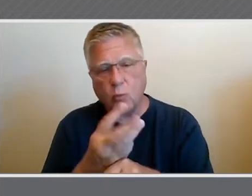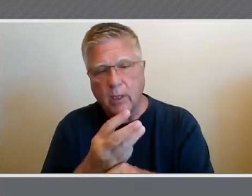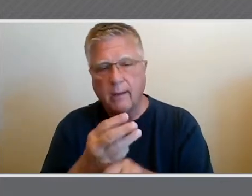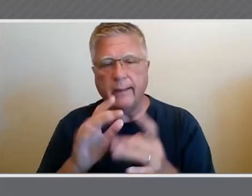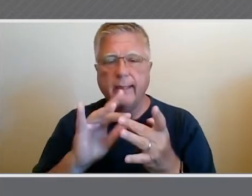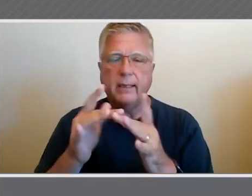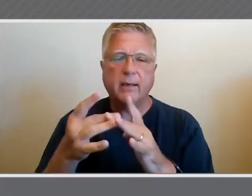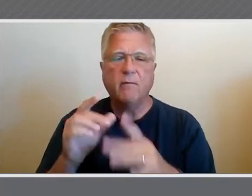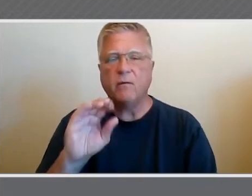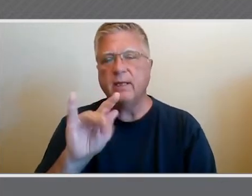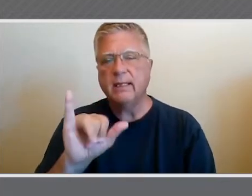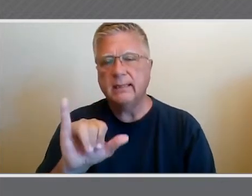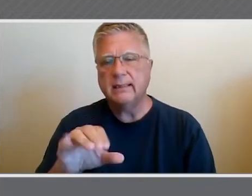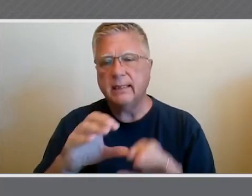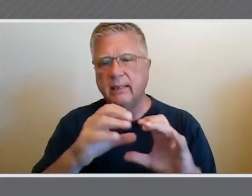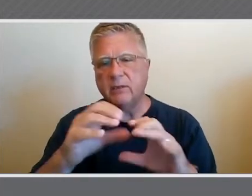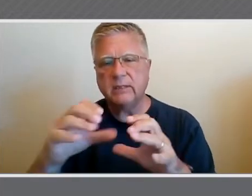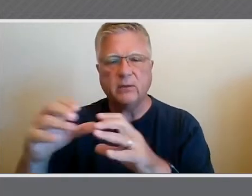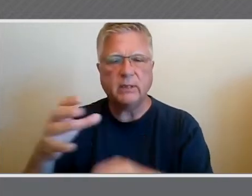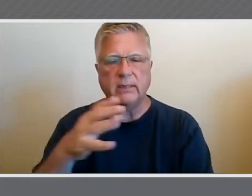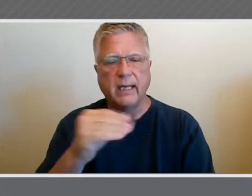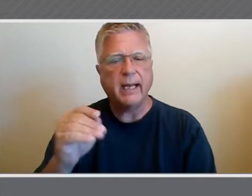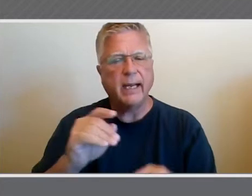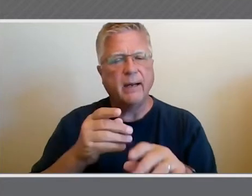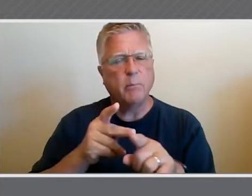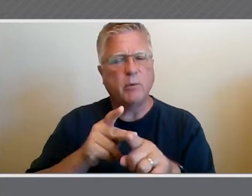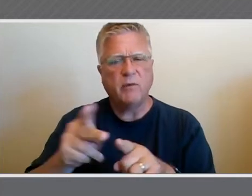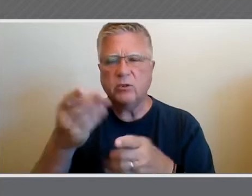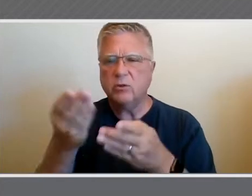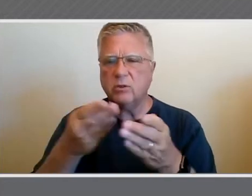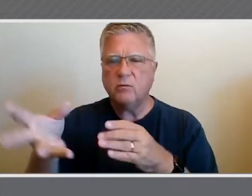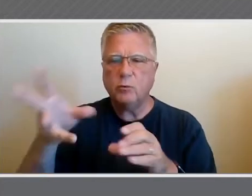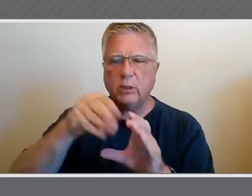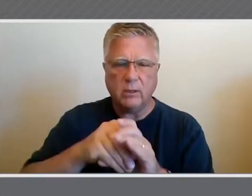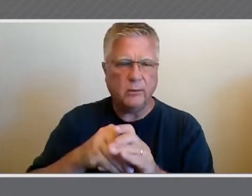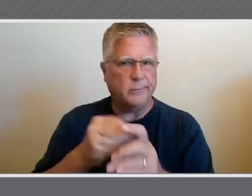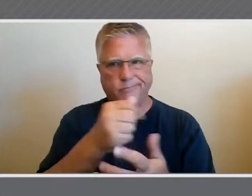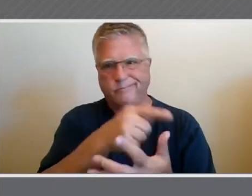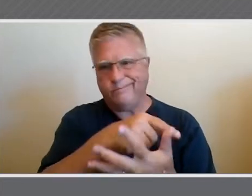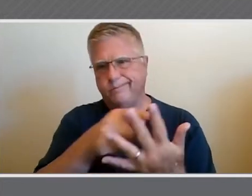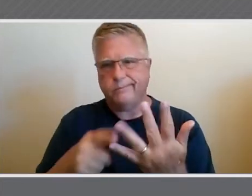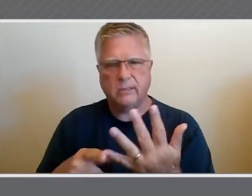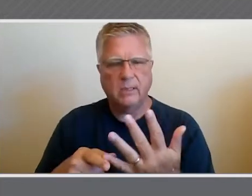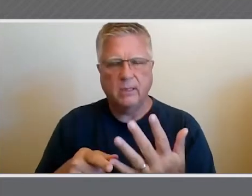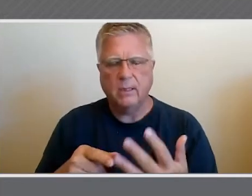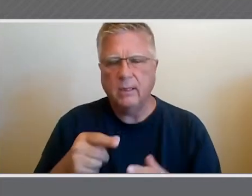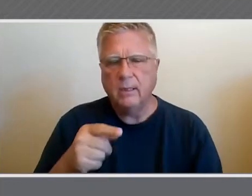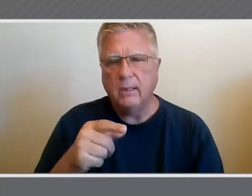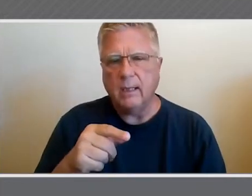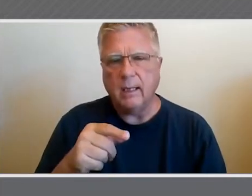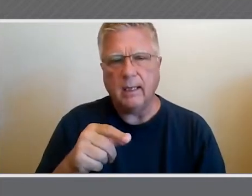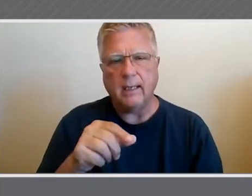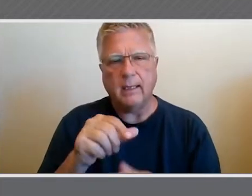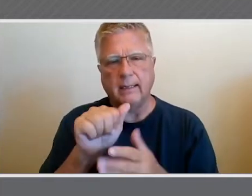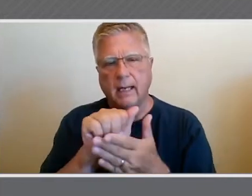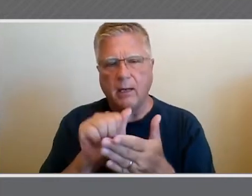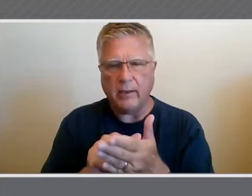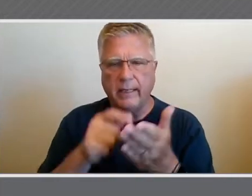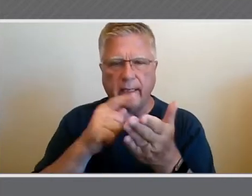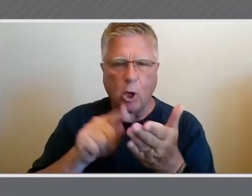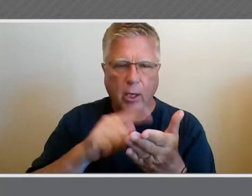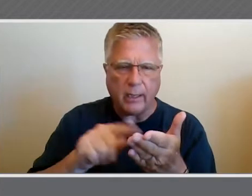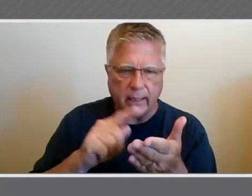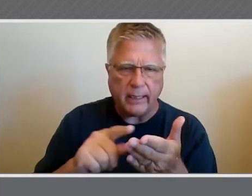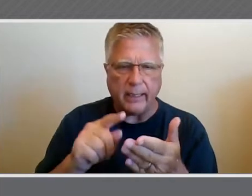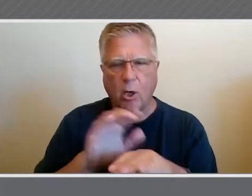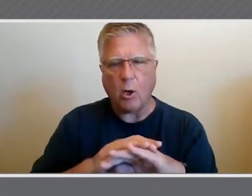city facilities, and professional services, which could include anything from auditing services and for accounting, the online